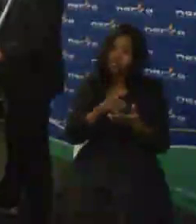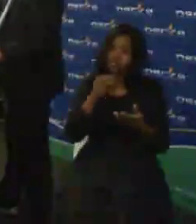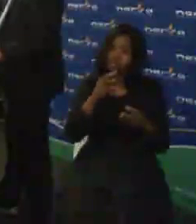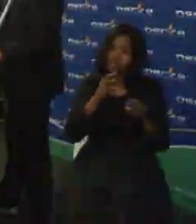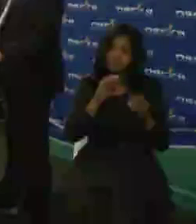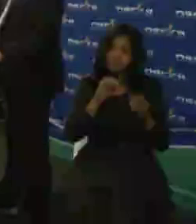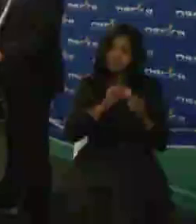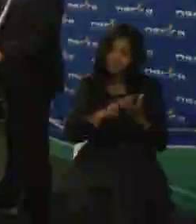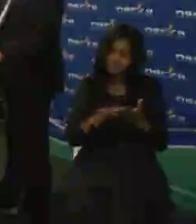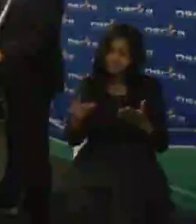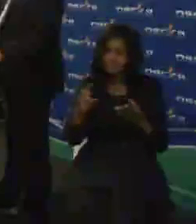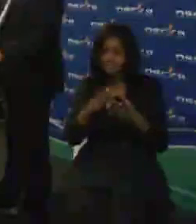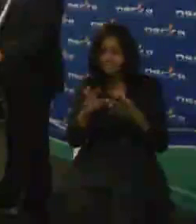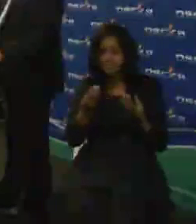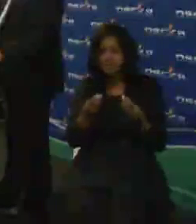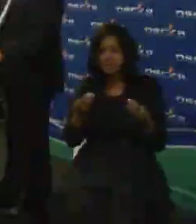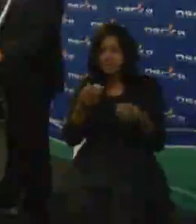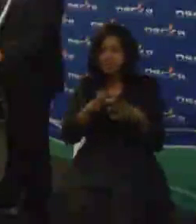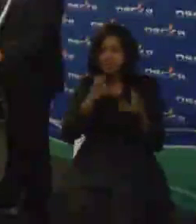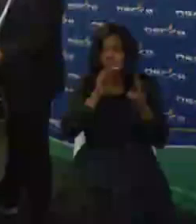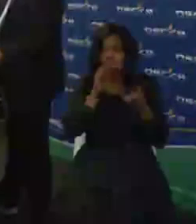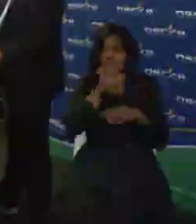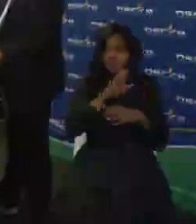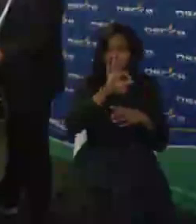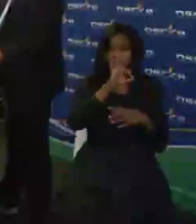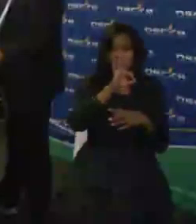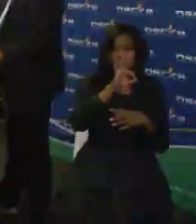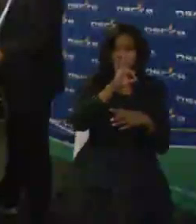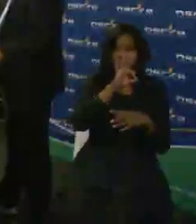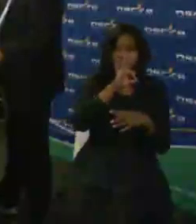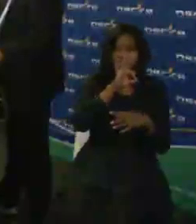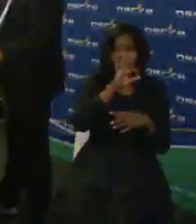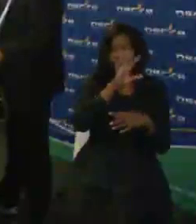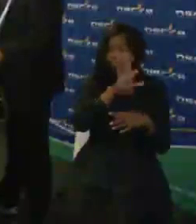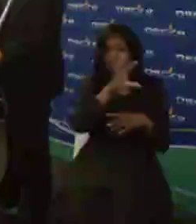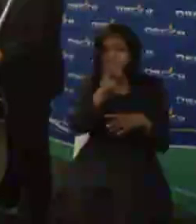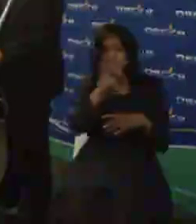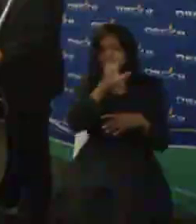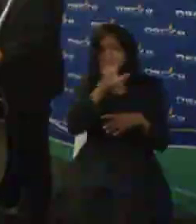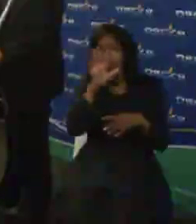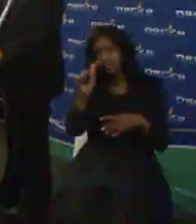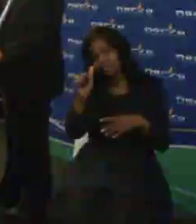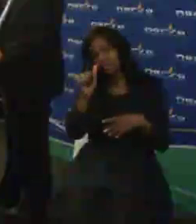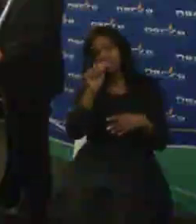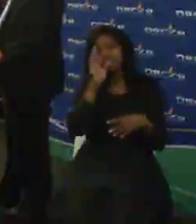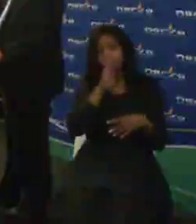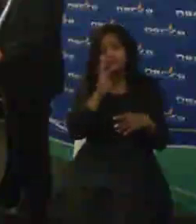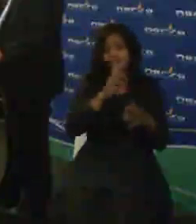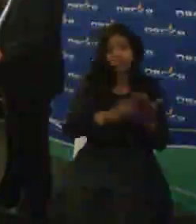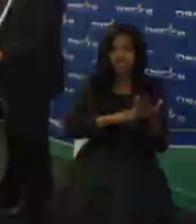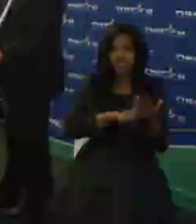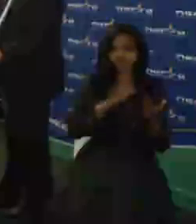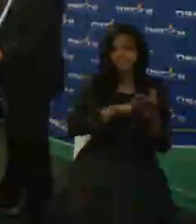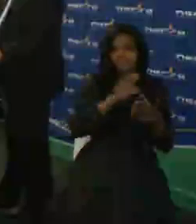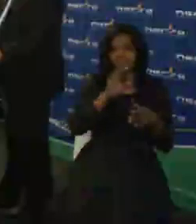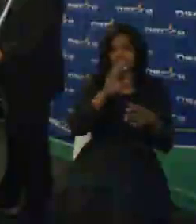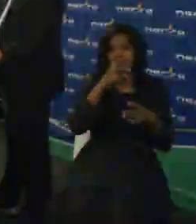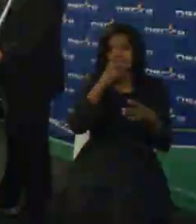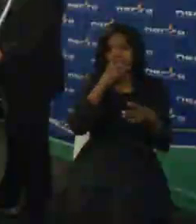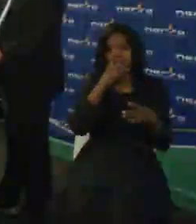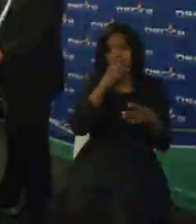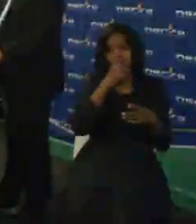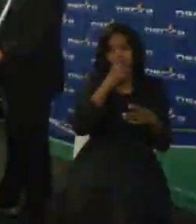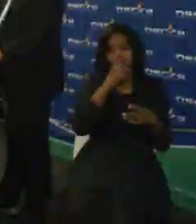out the rear debt, you're looking at about 30, 55, 56 billion rand, and then the 27 on primary